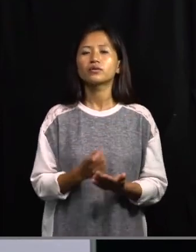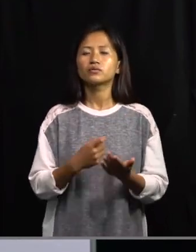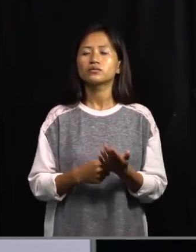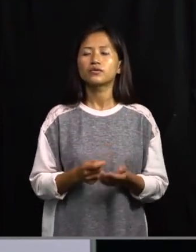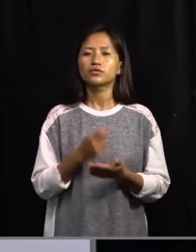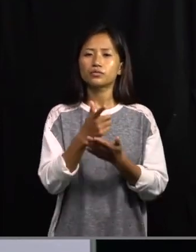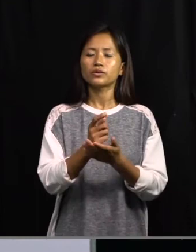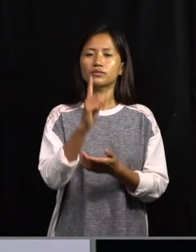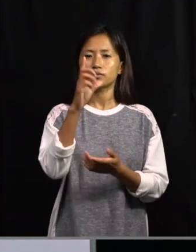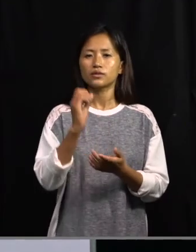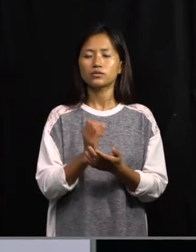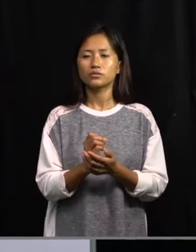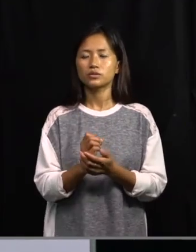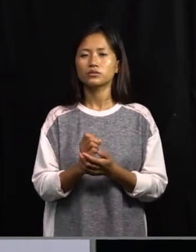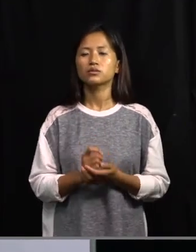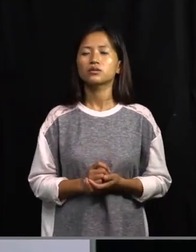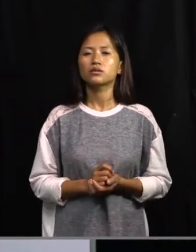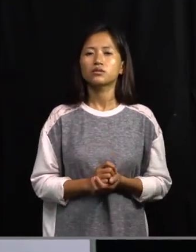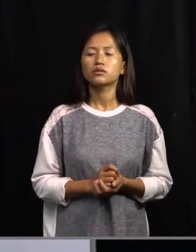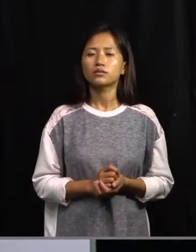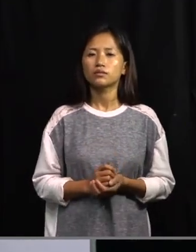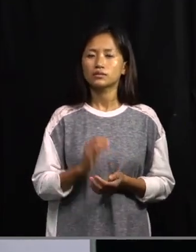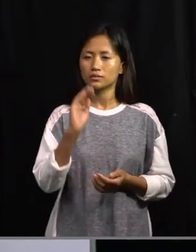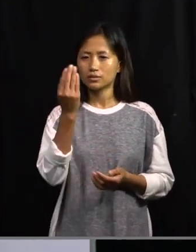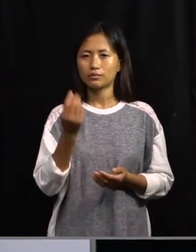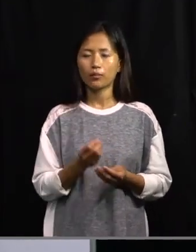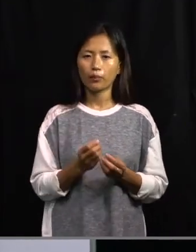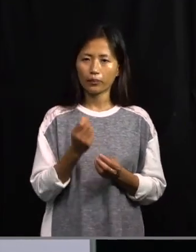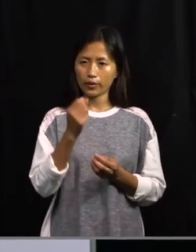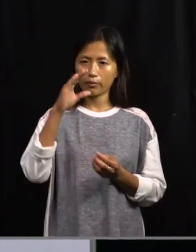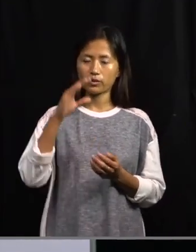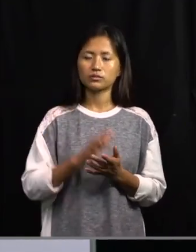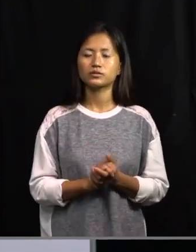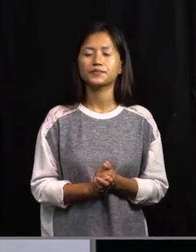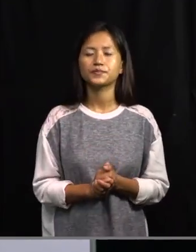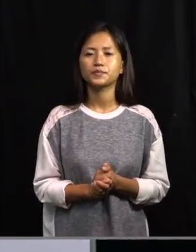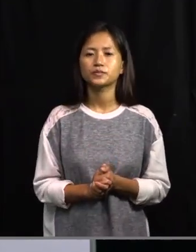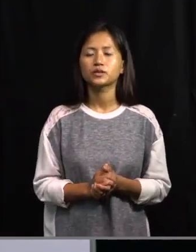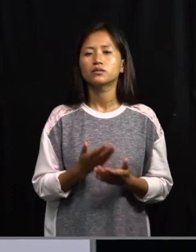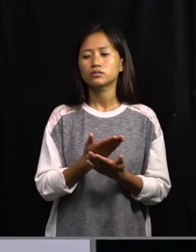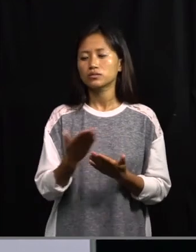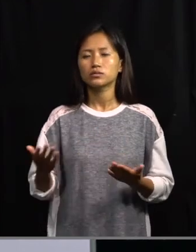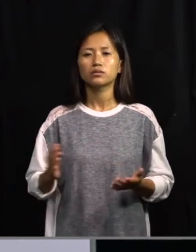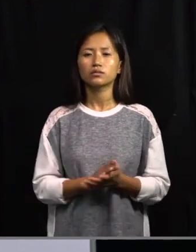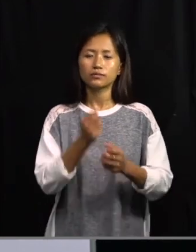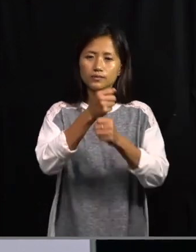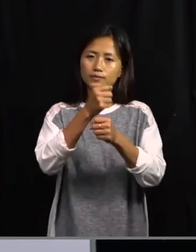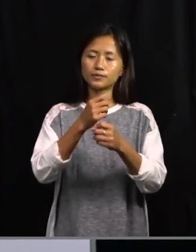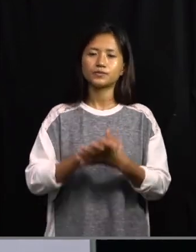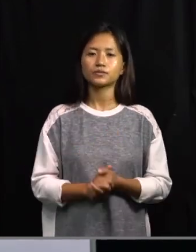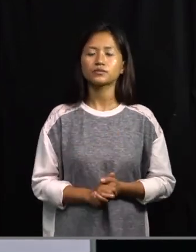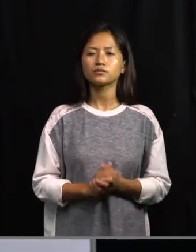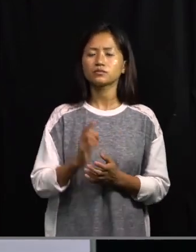or 30 rupees. How much, I'm not sure, but you pay some amount for registration or not. Those are also collected by the government. Not only